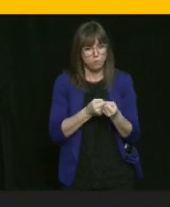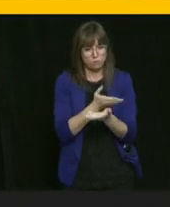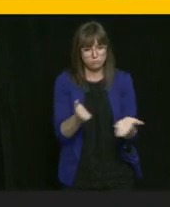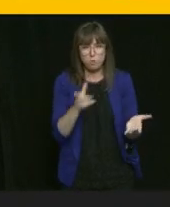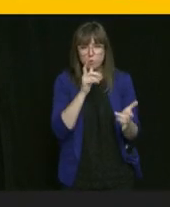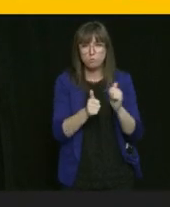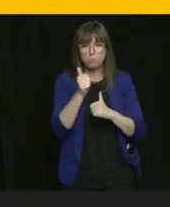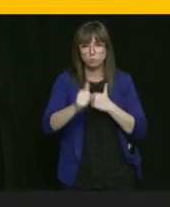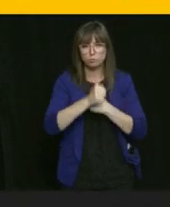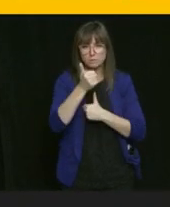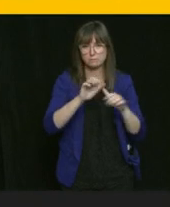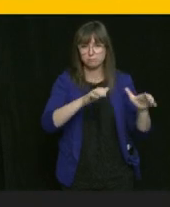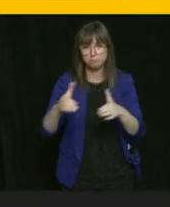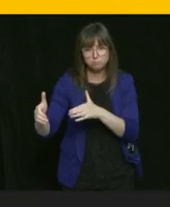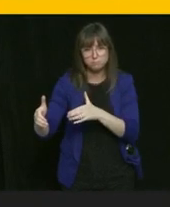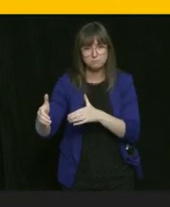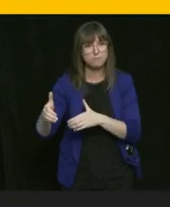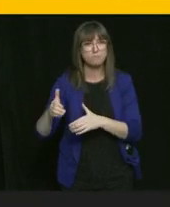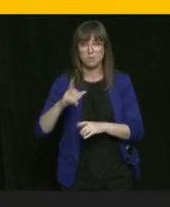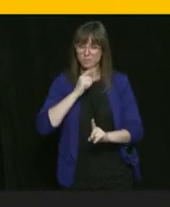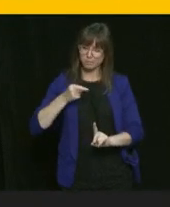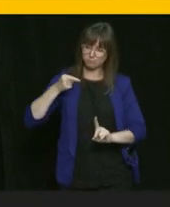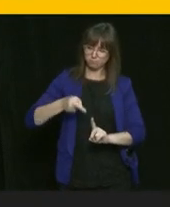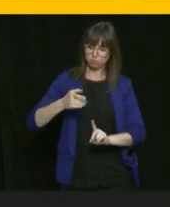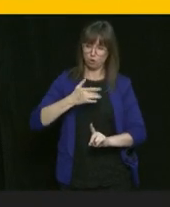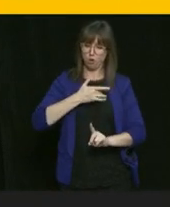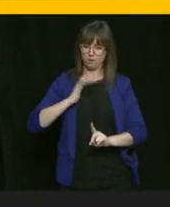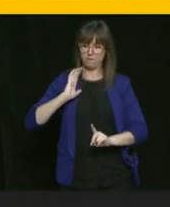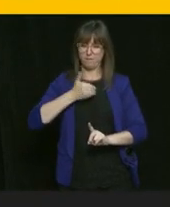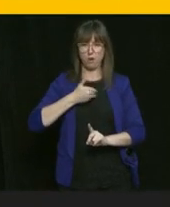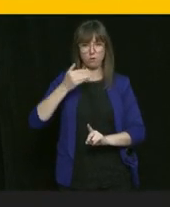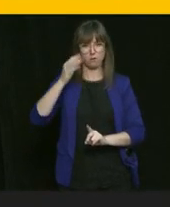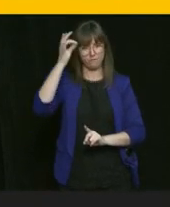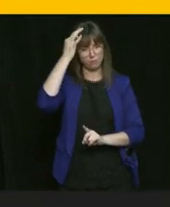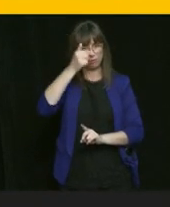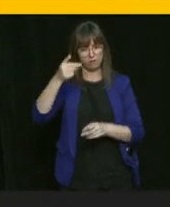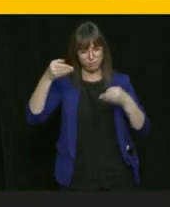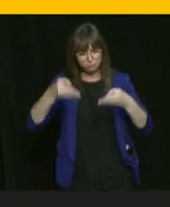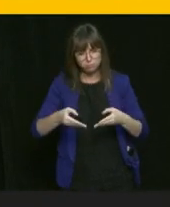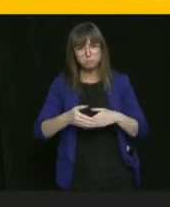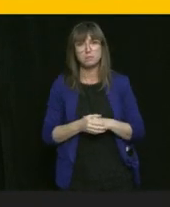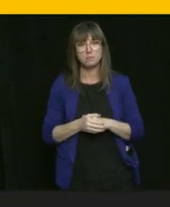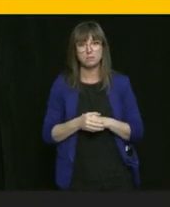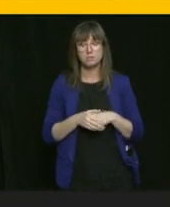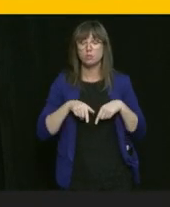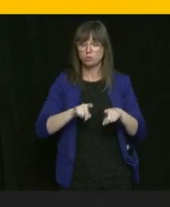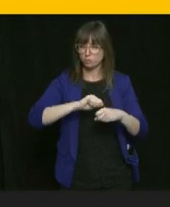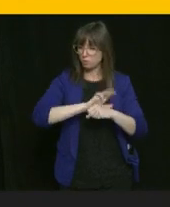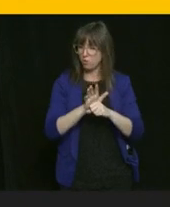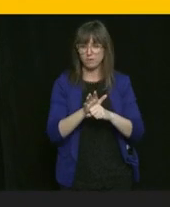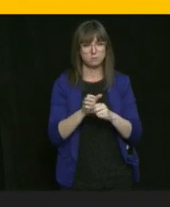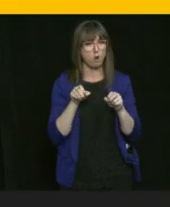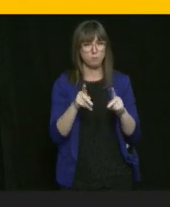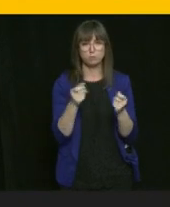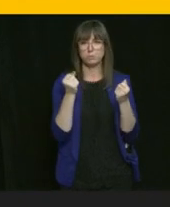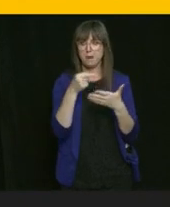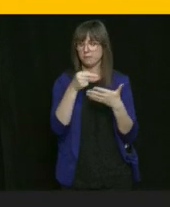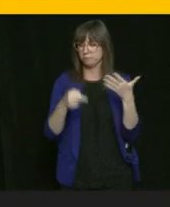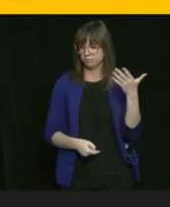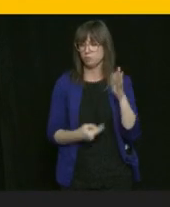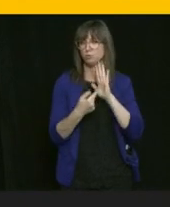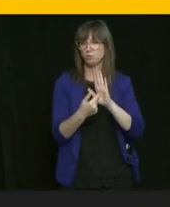the core of everything we've done as a government, and certainly during this pandemic, we've had many opportunities to demonstrate it in